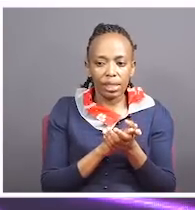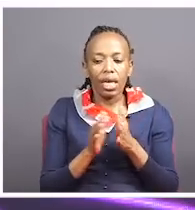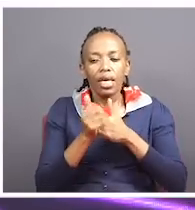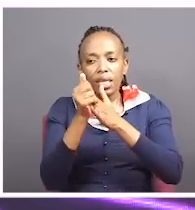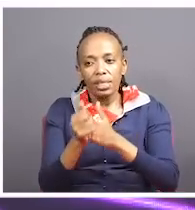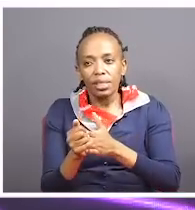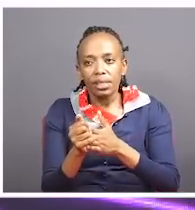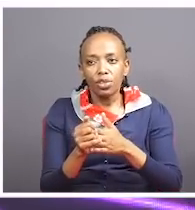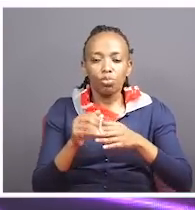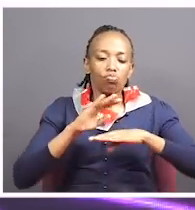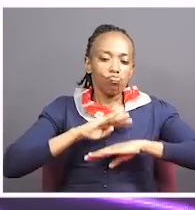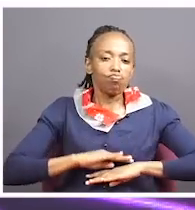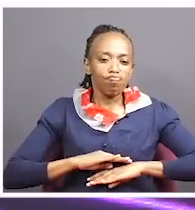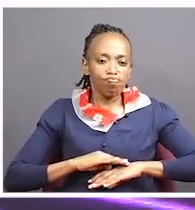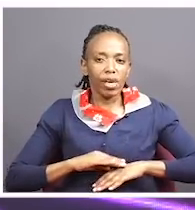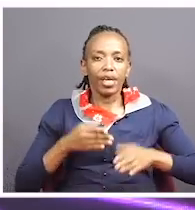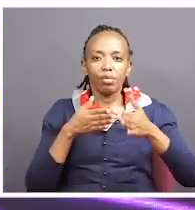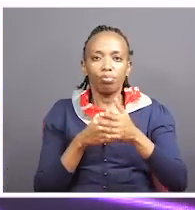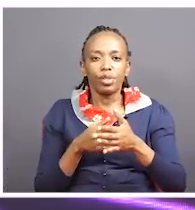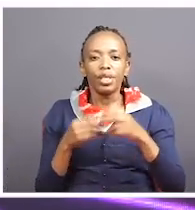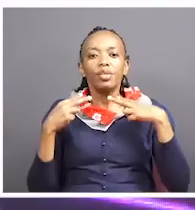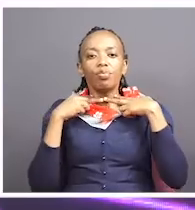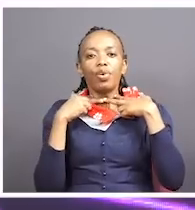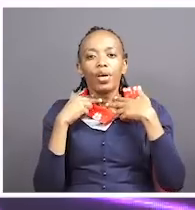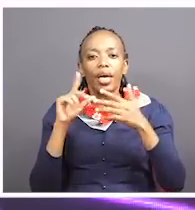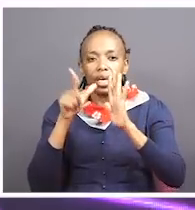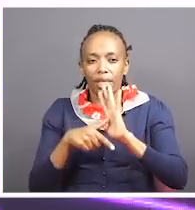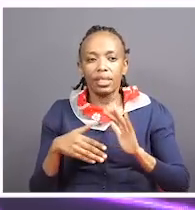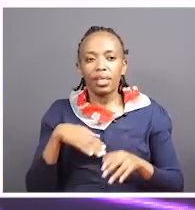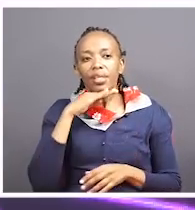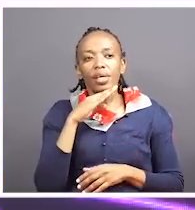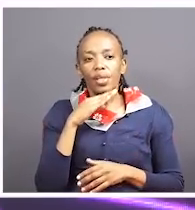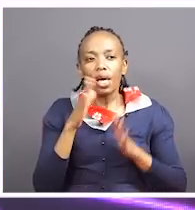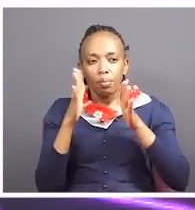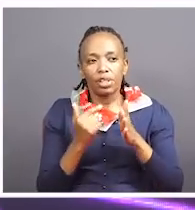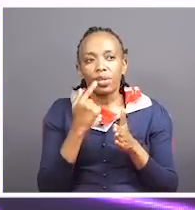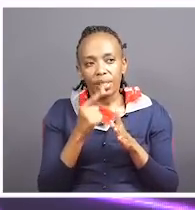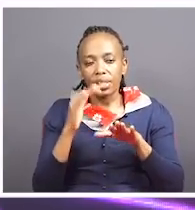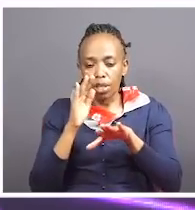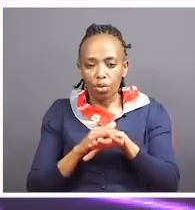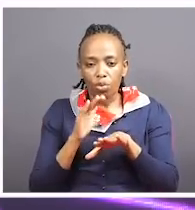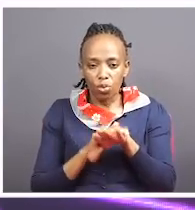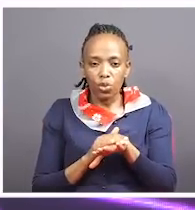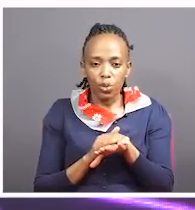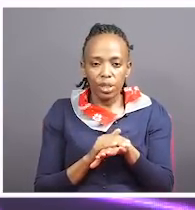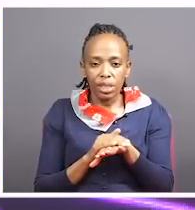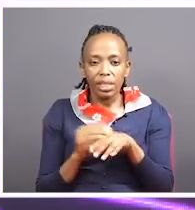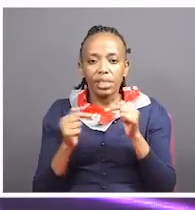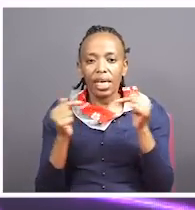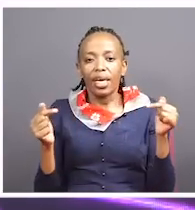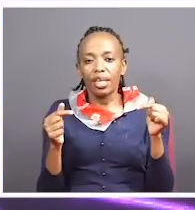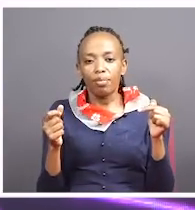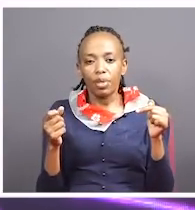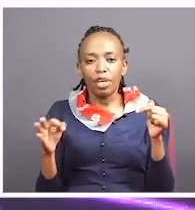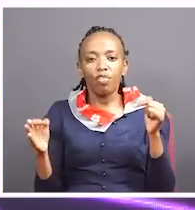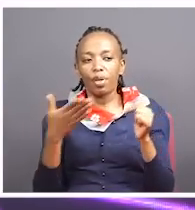quo leads to complacency and stagnation and eventually death. Someone has said the good is the